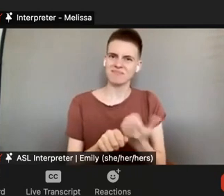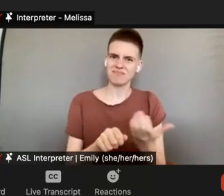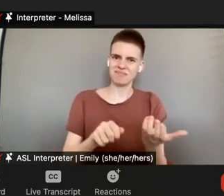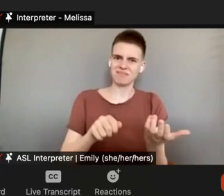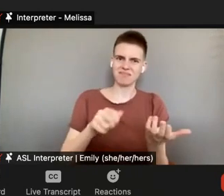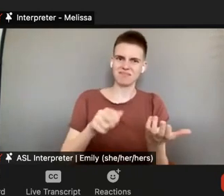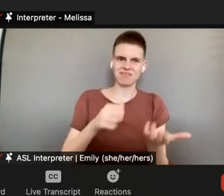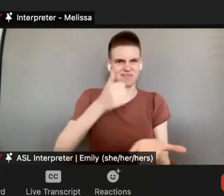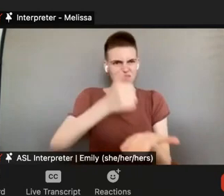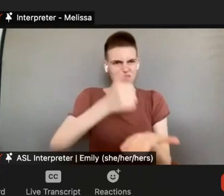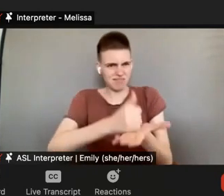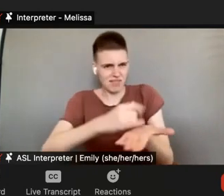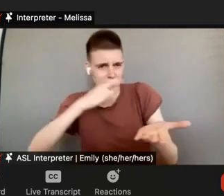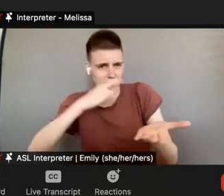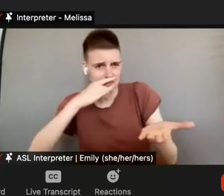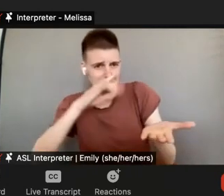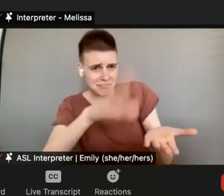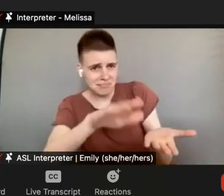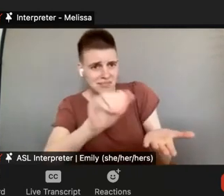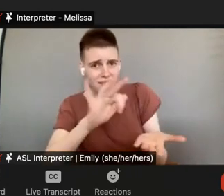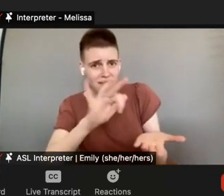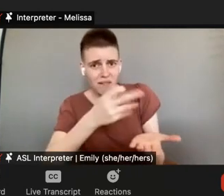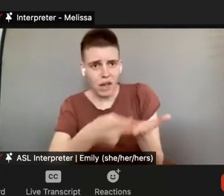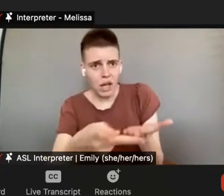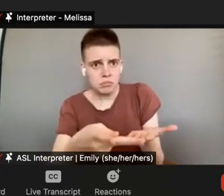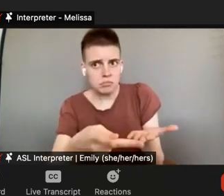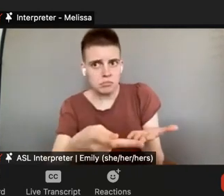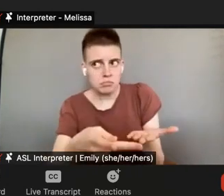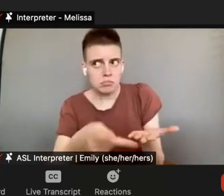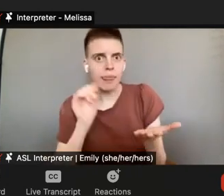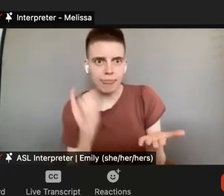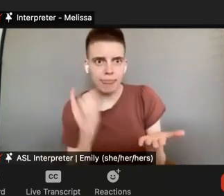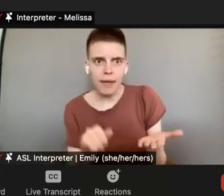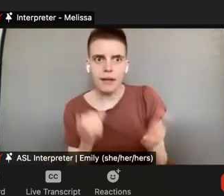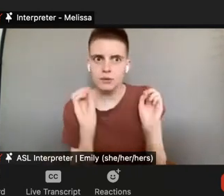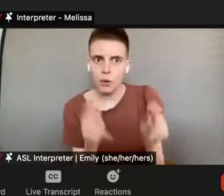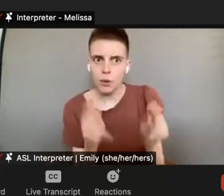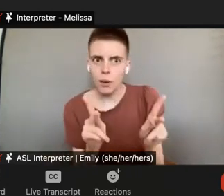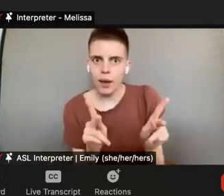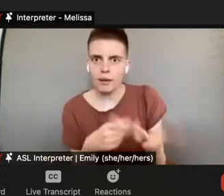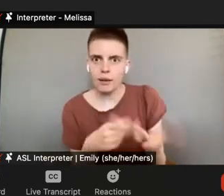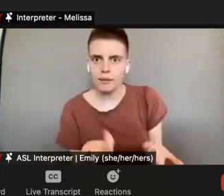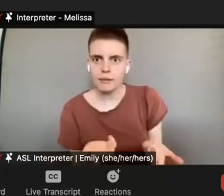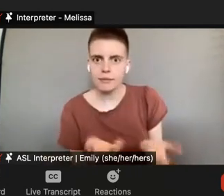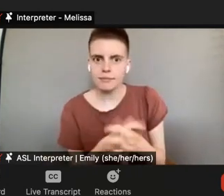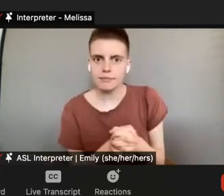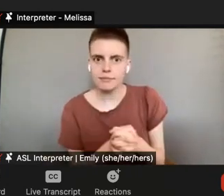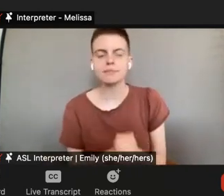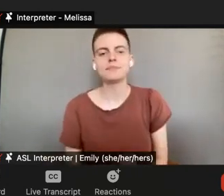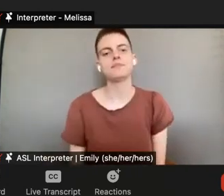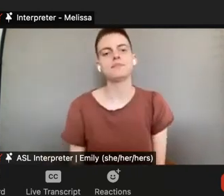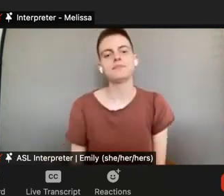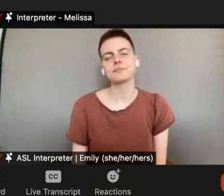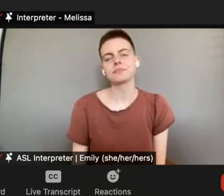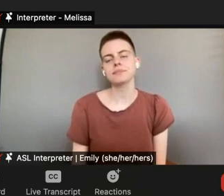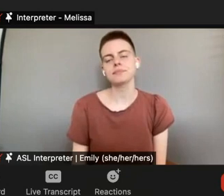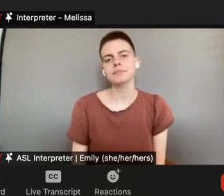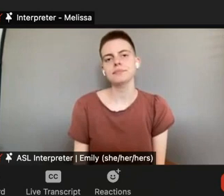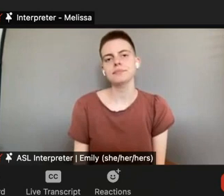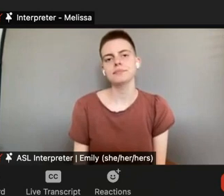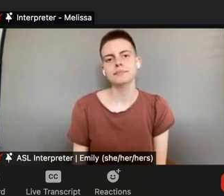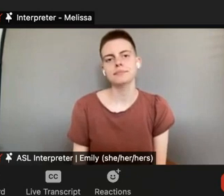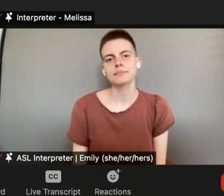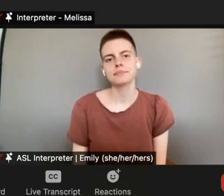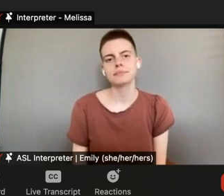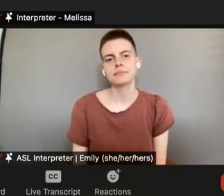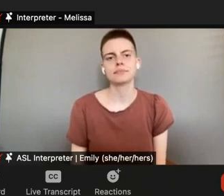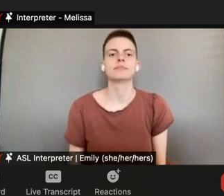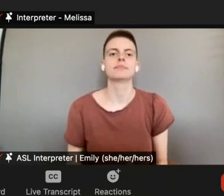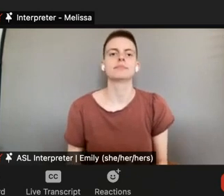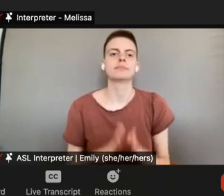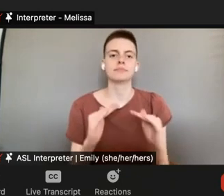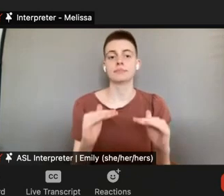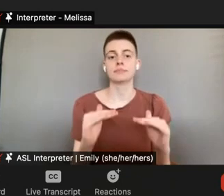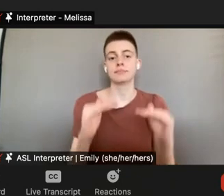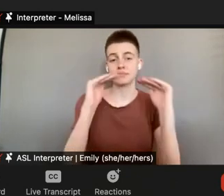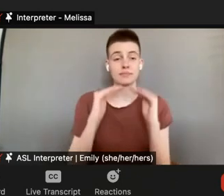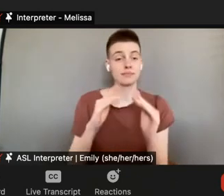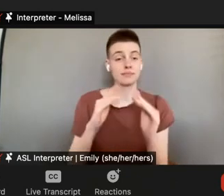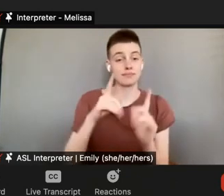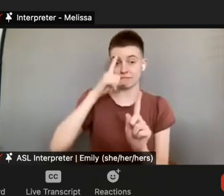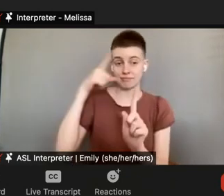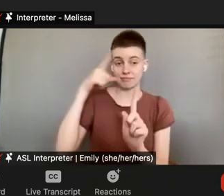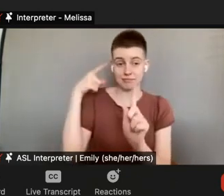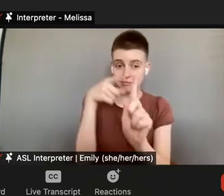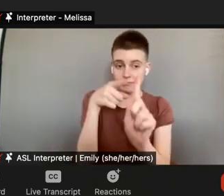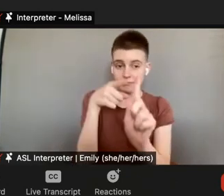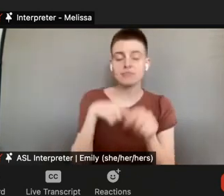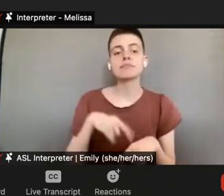okay if it didn't go well a time. So hopefully the child can predict or participate